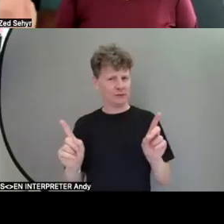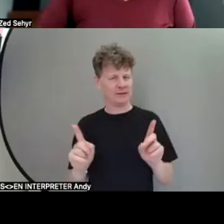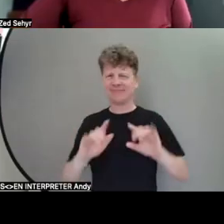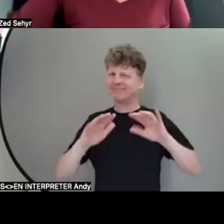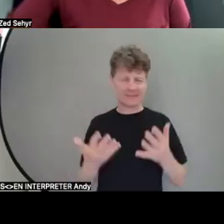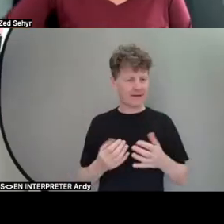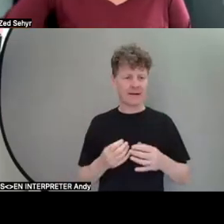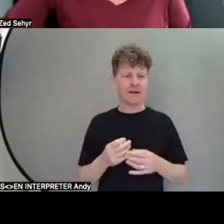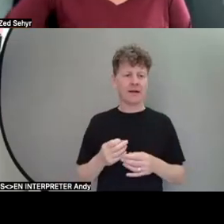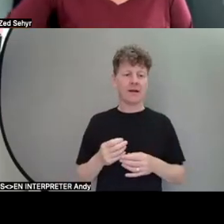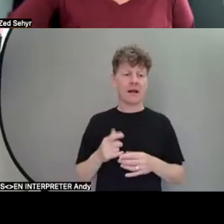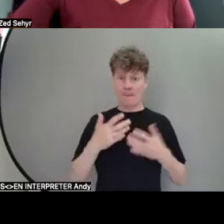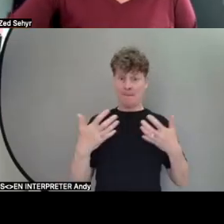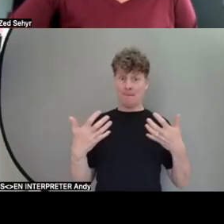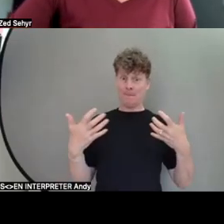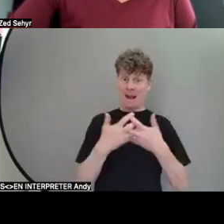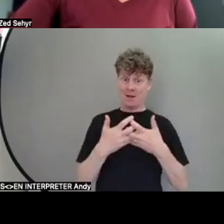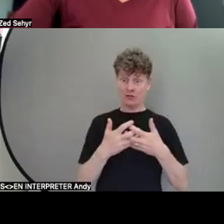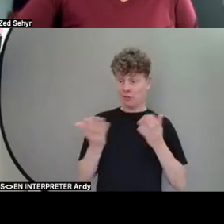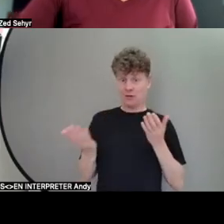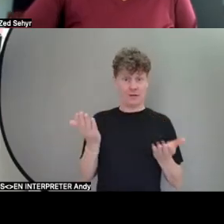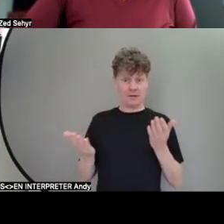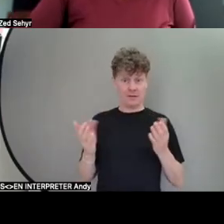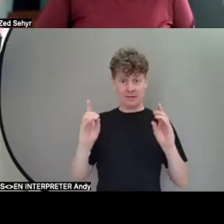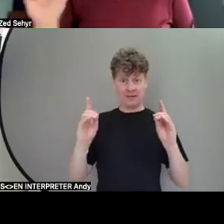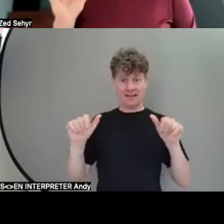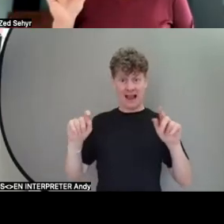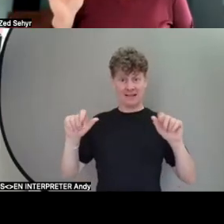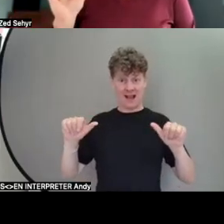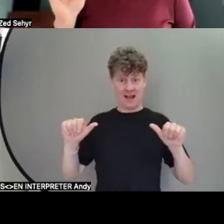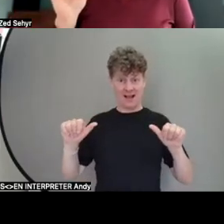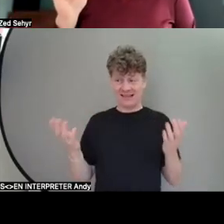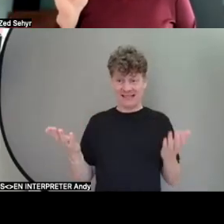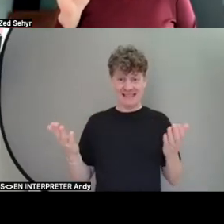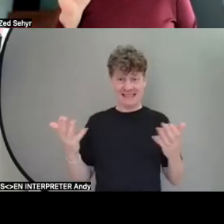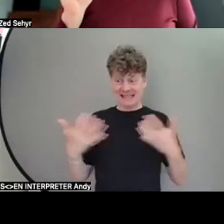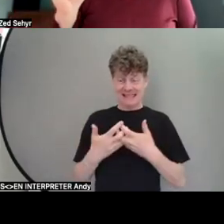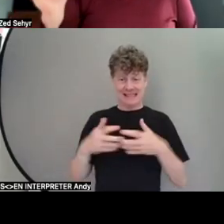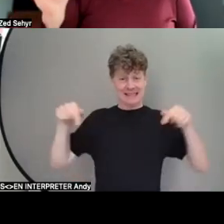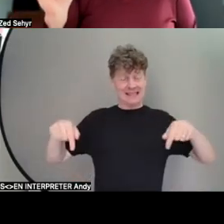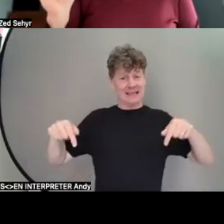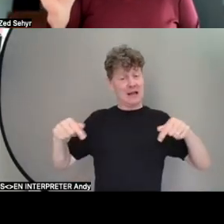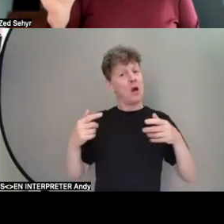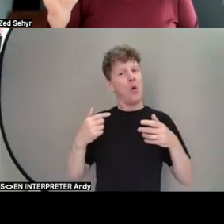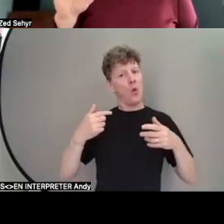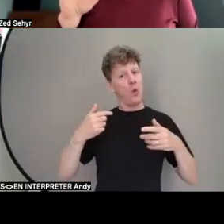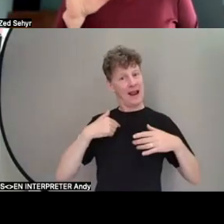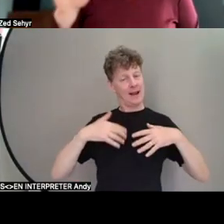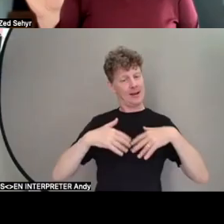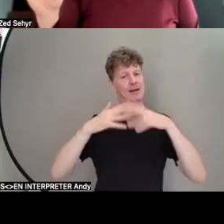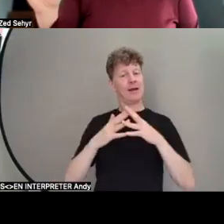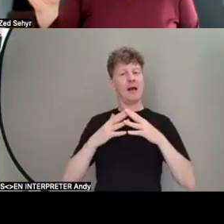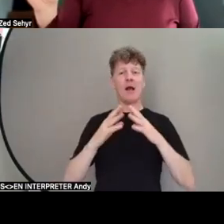terms of matching the data sets, we constructed a model where